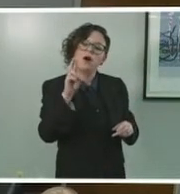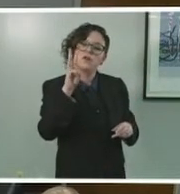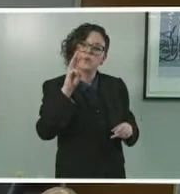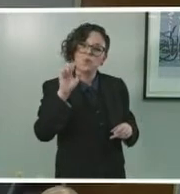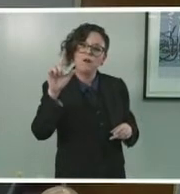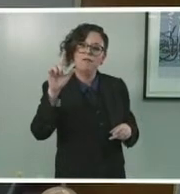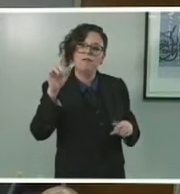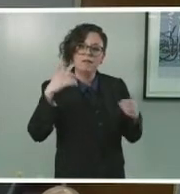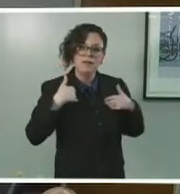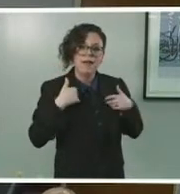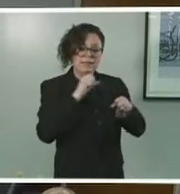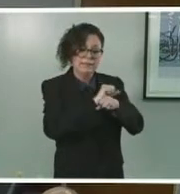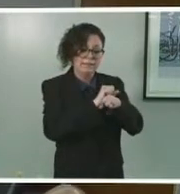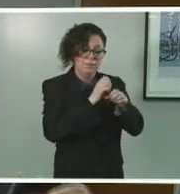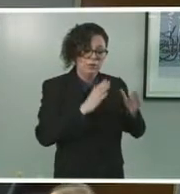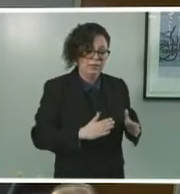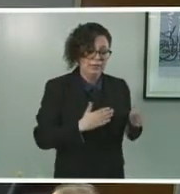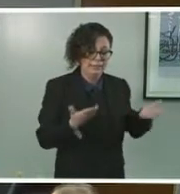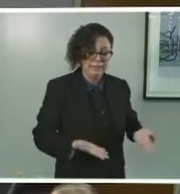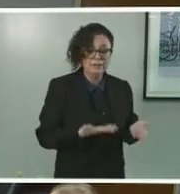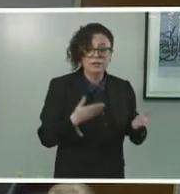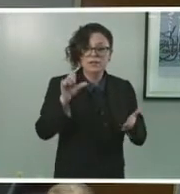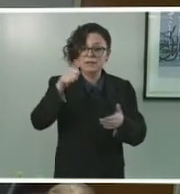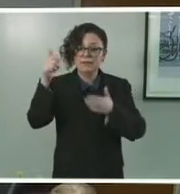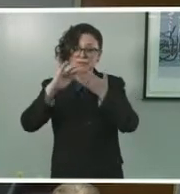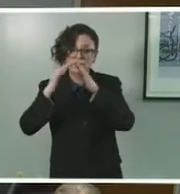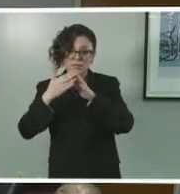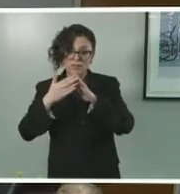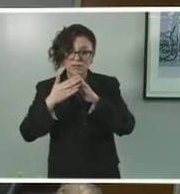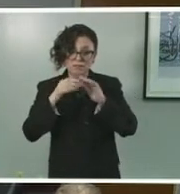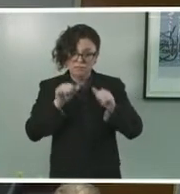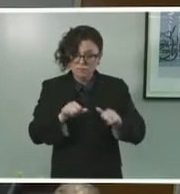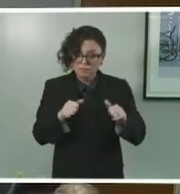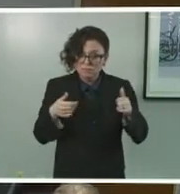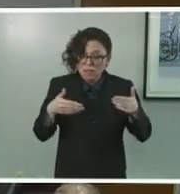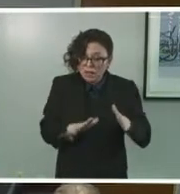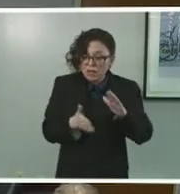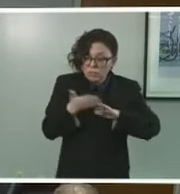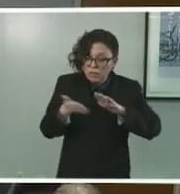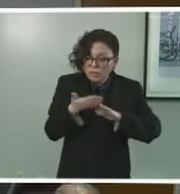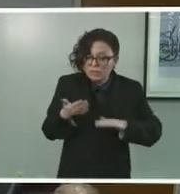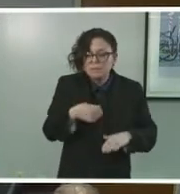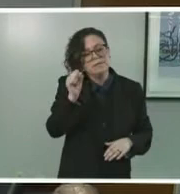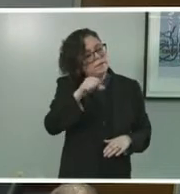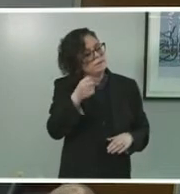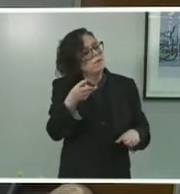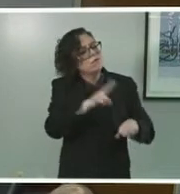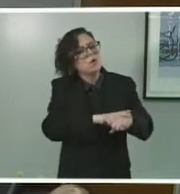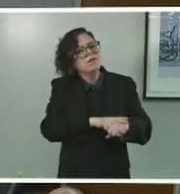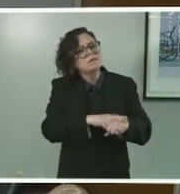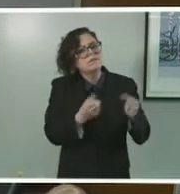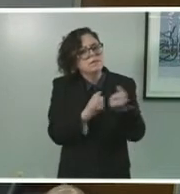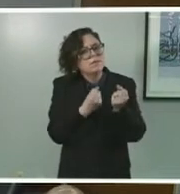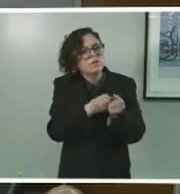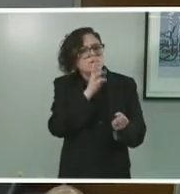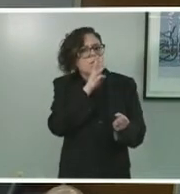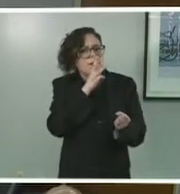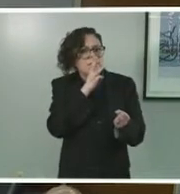other cities that work together. Is that type of business allowed to stay open? Yes, it is. It supports the water supply.